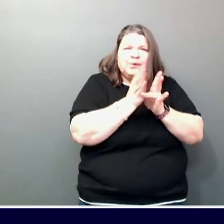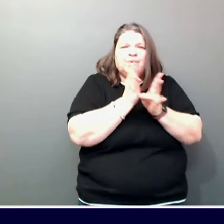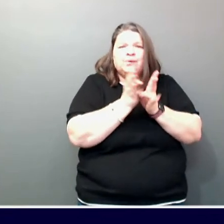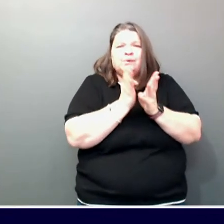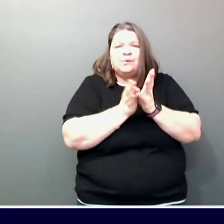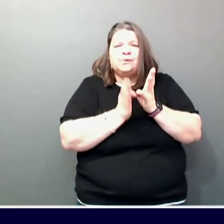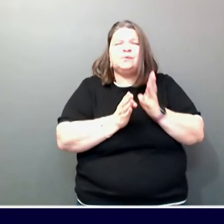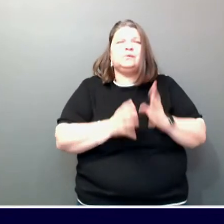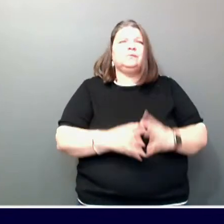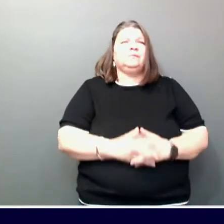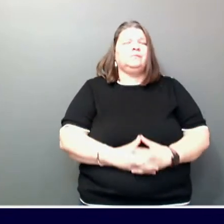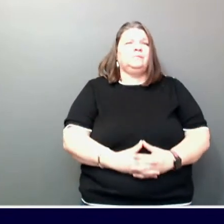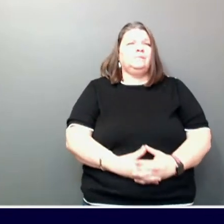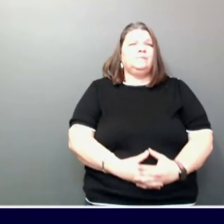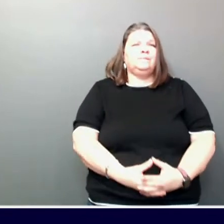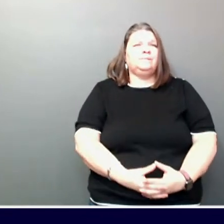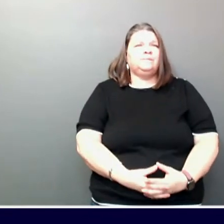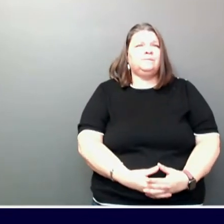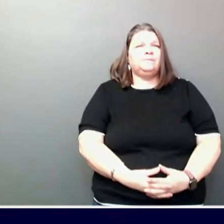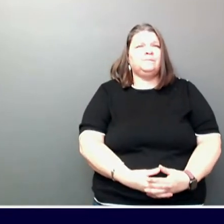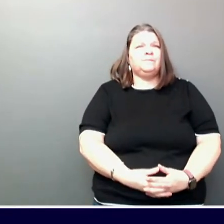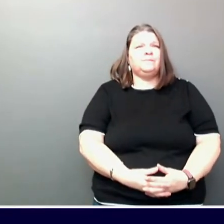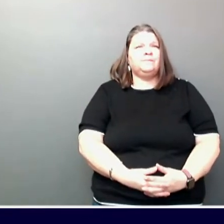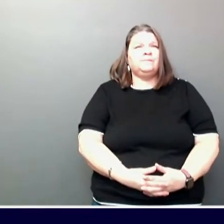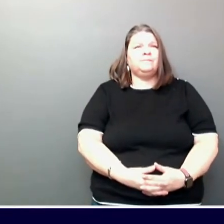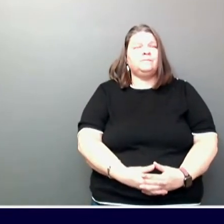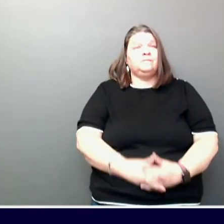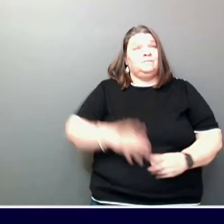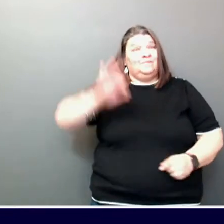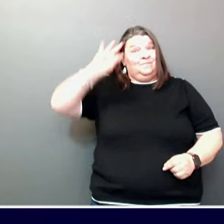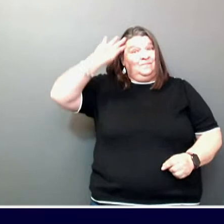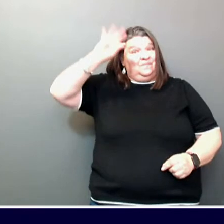Services, implemented a similar rule that was recently